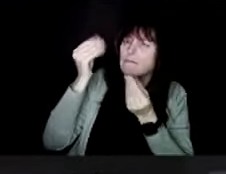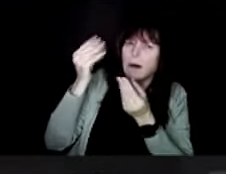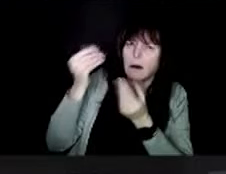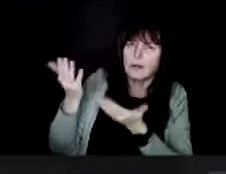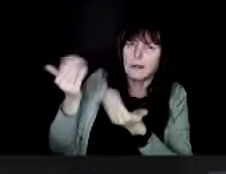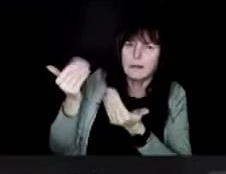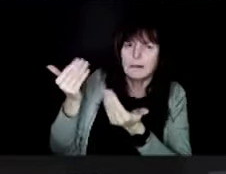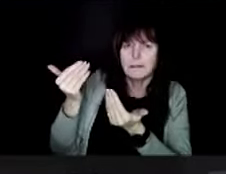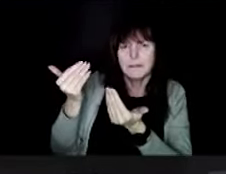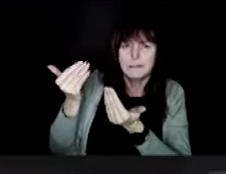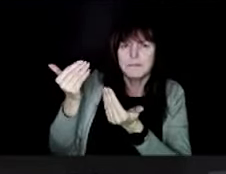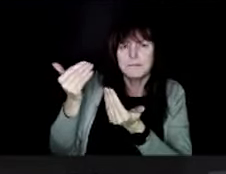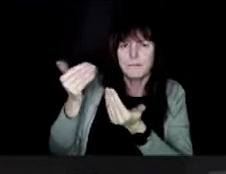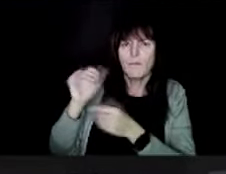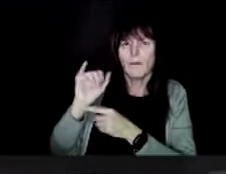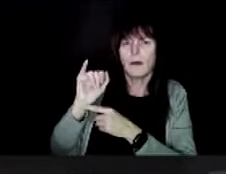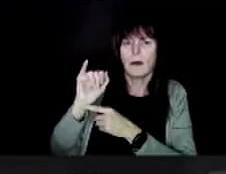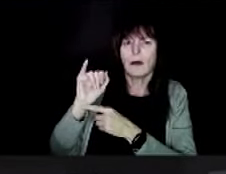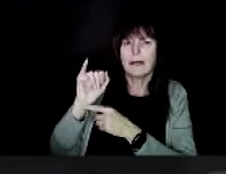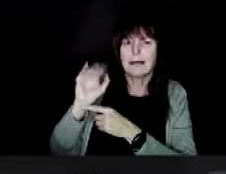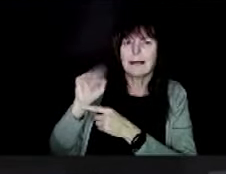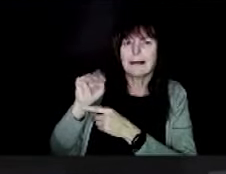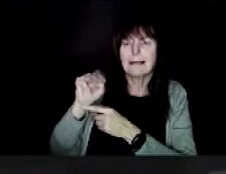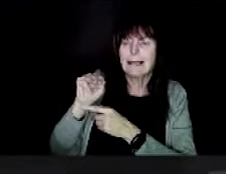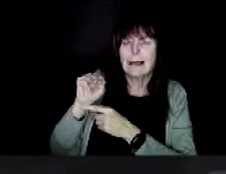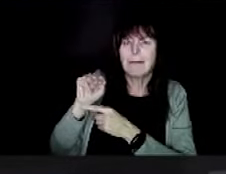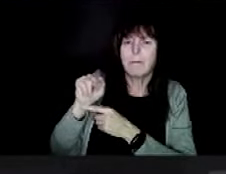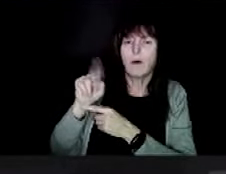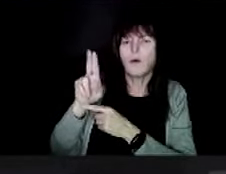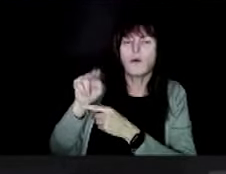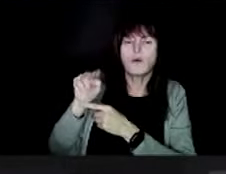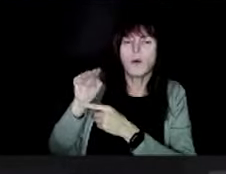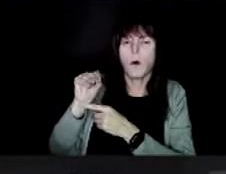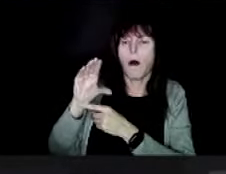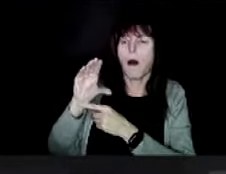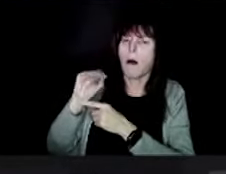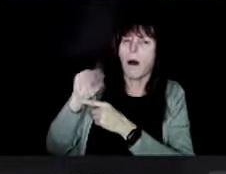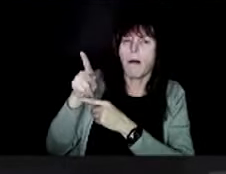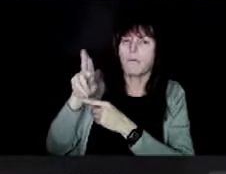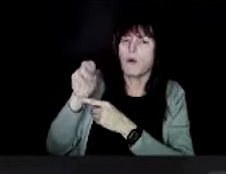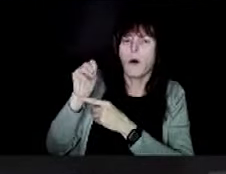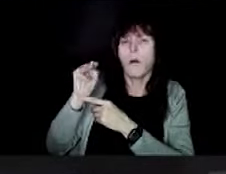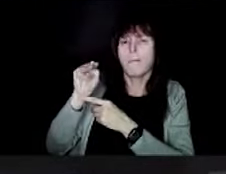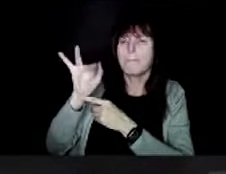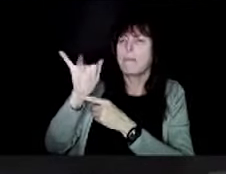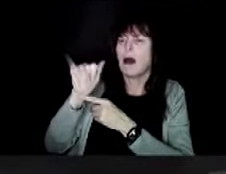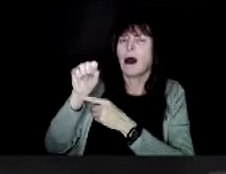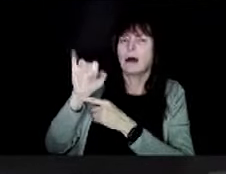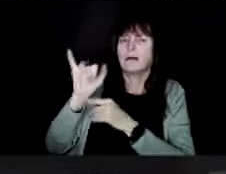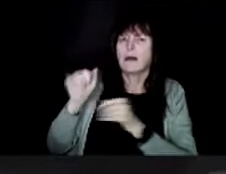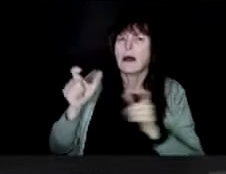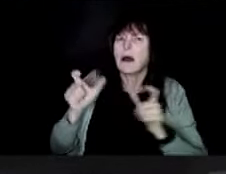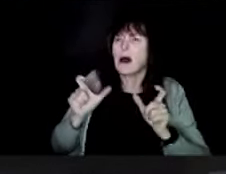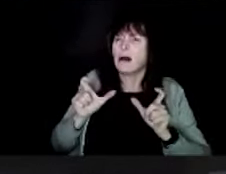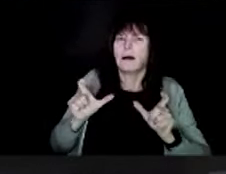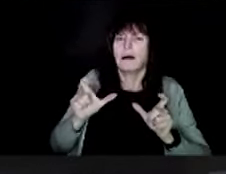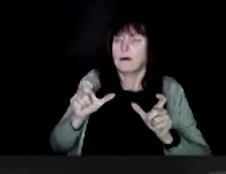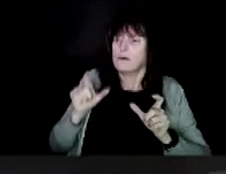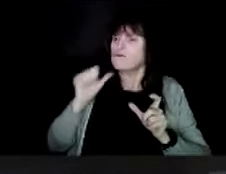getting fourth shots tomorrow? Just be more specific, please. Okay, so anyone that's a transplant